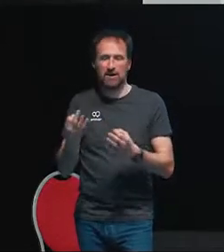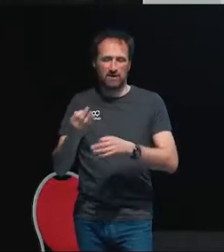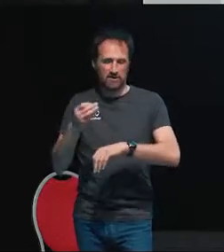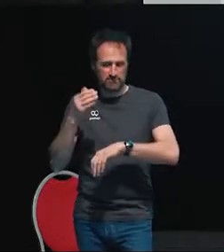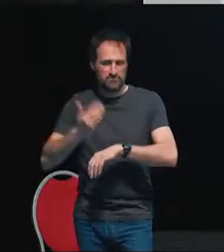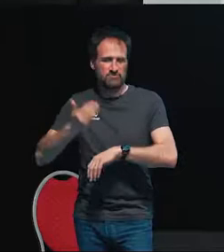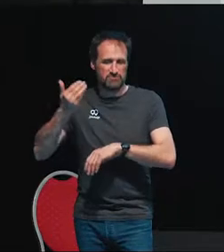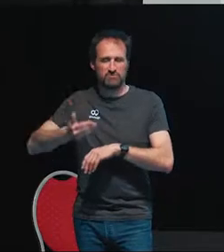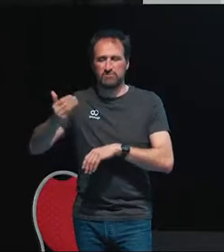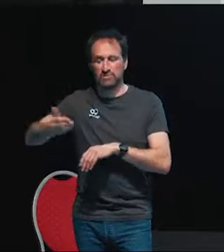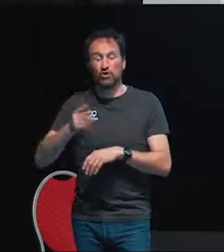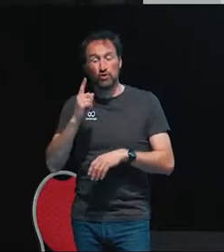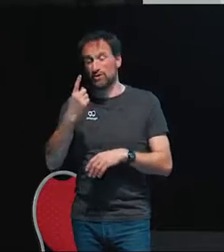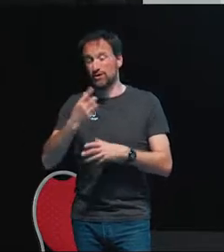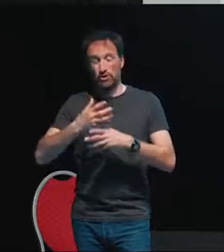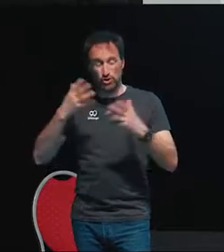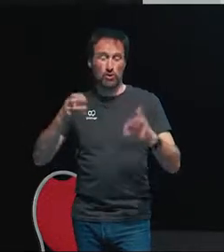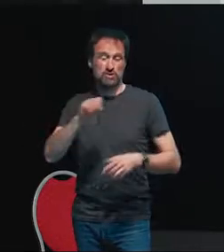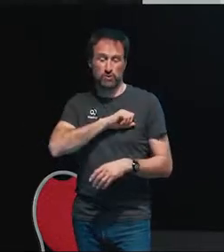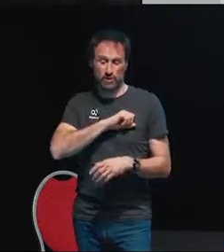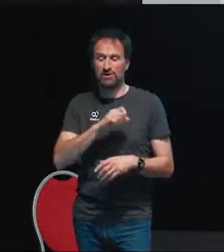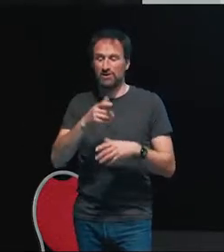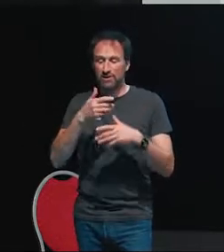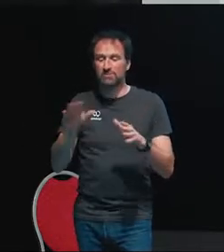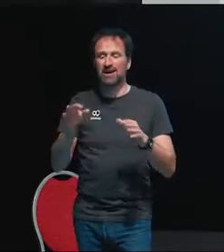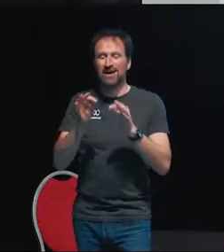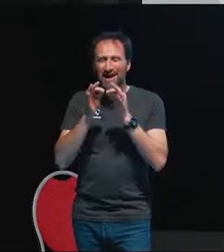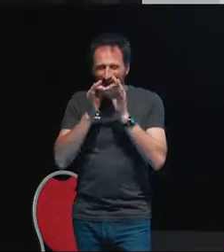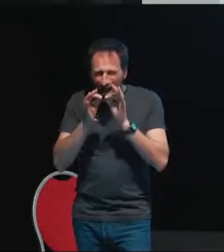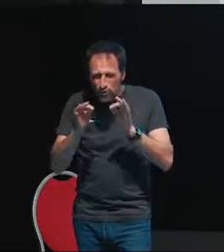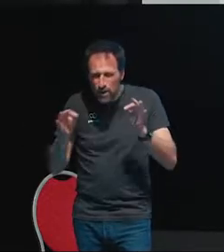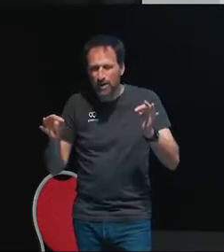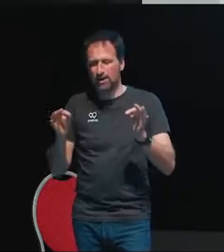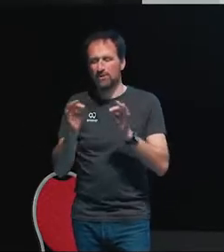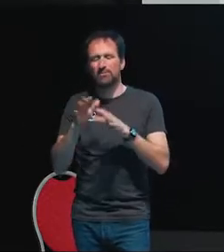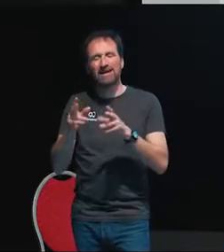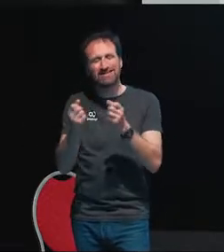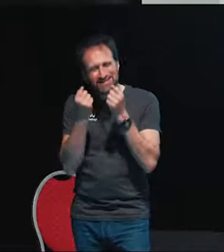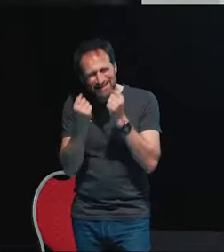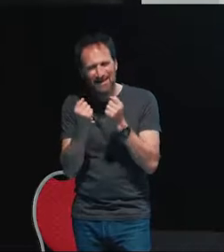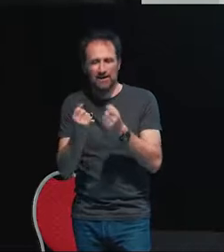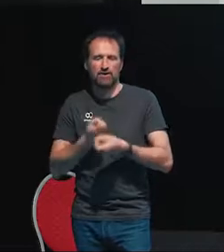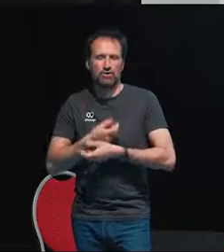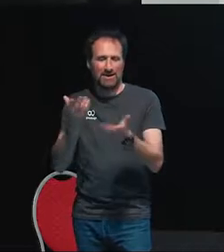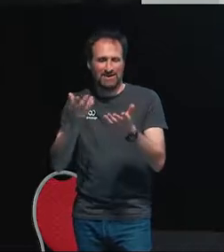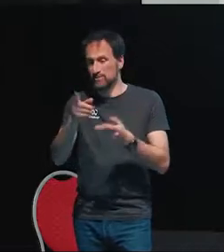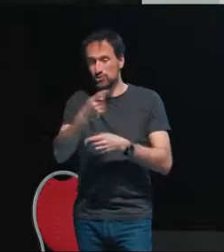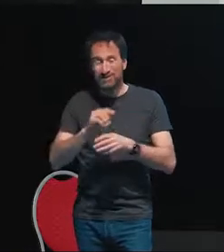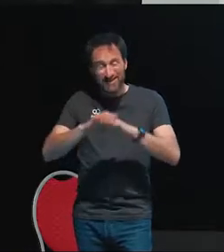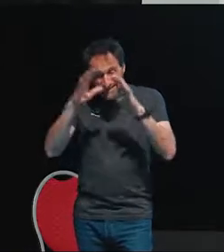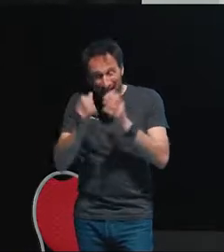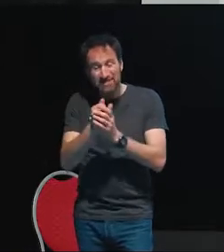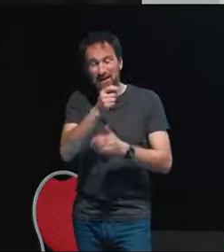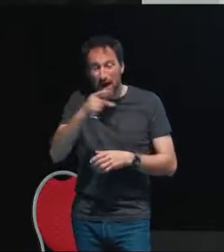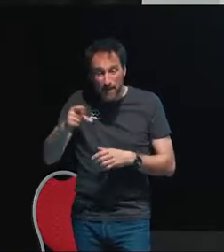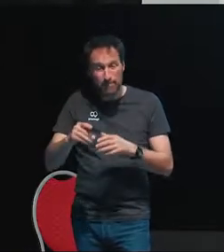you have the option to have more granular and safer releases so instead of rolling out your whole app at once and maybe doing